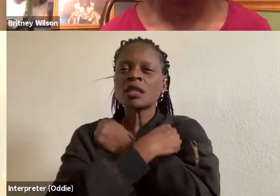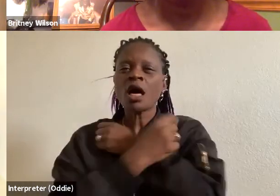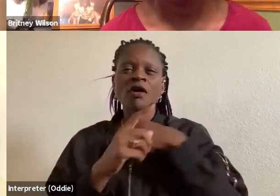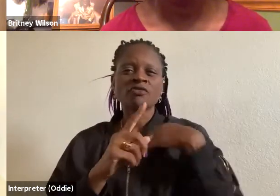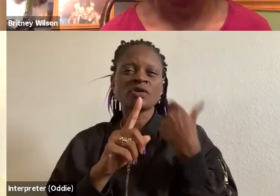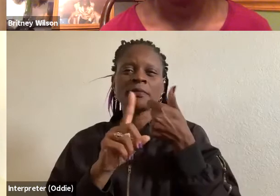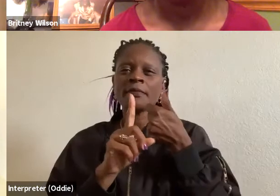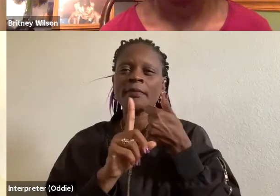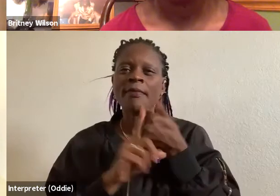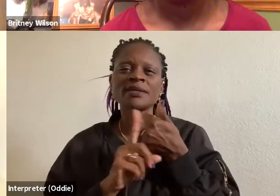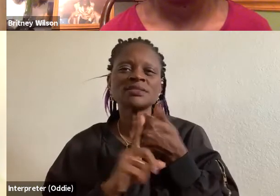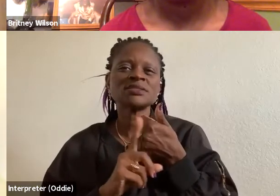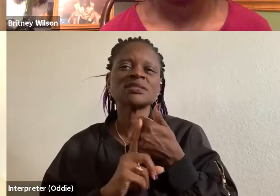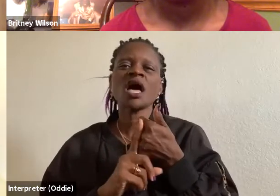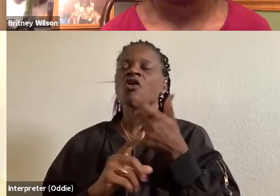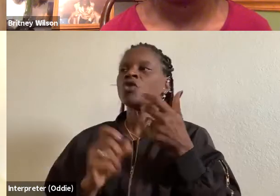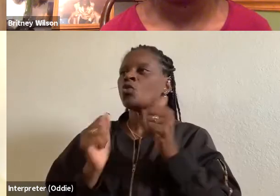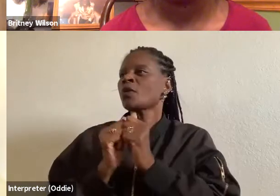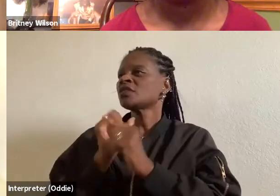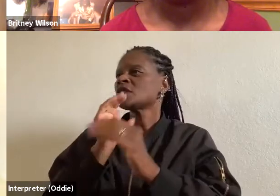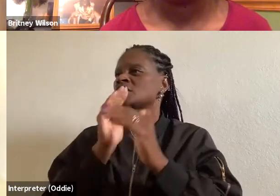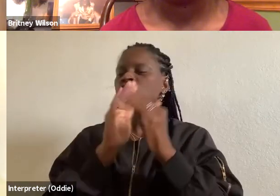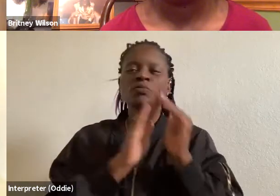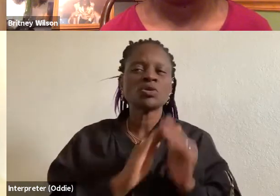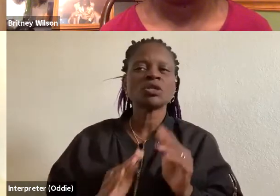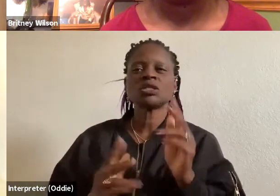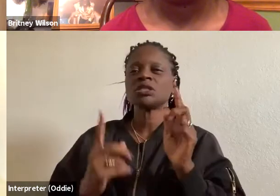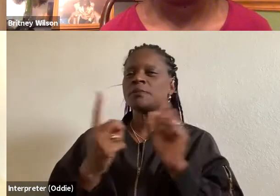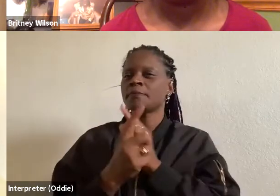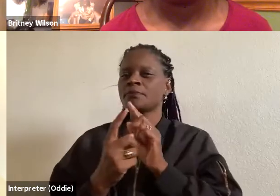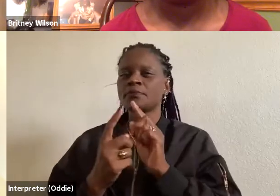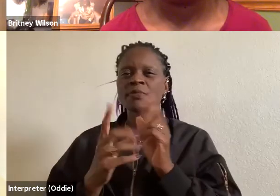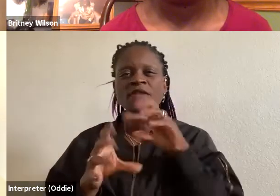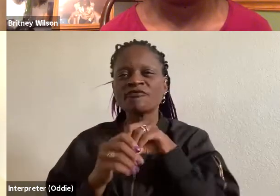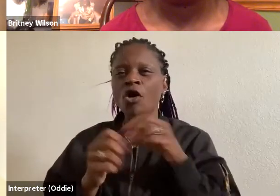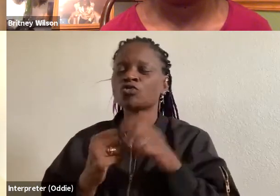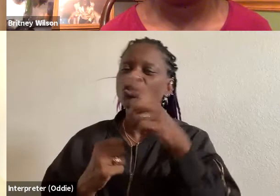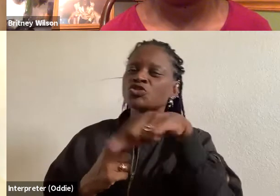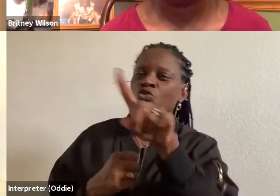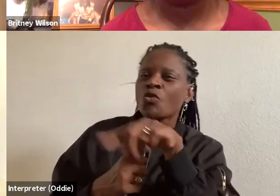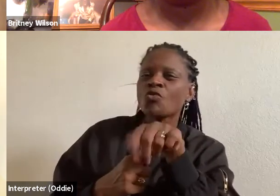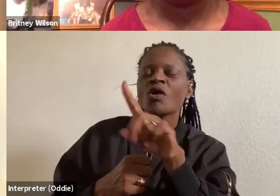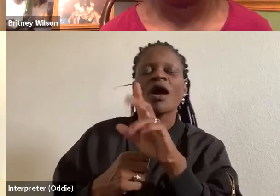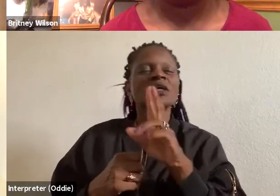in a community with amazing people like the two of you, and just really seeing different representations of myself and knowing